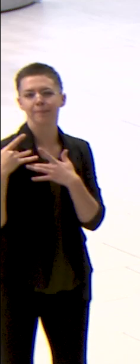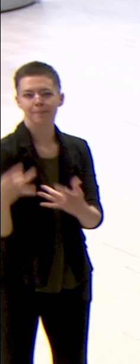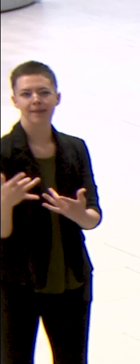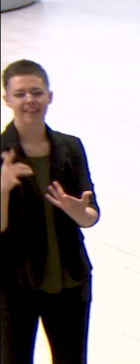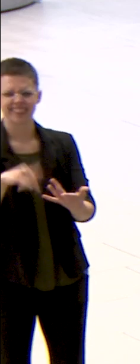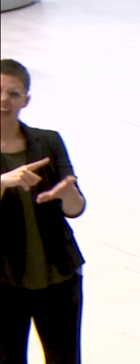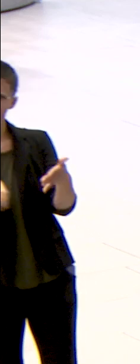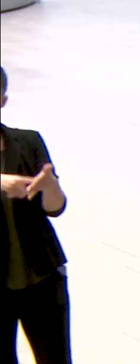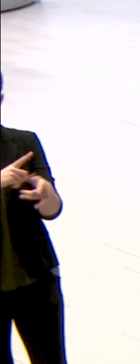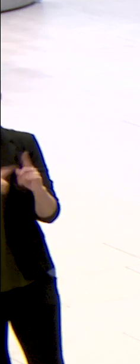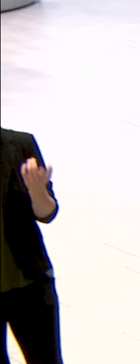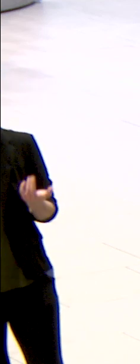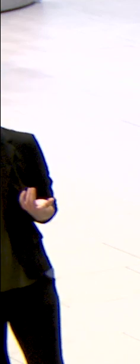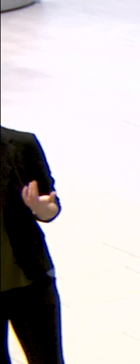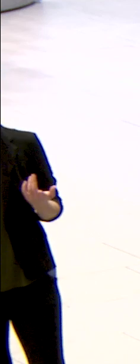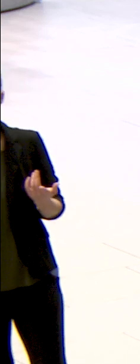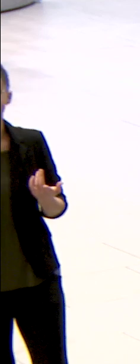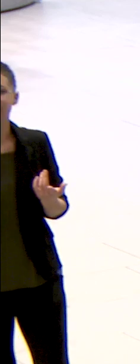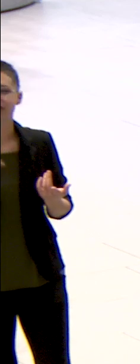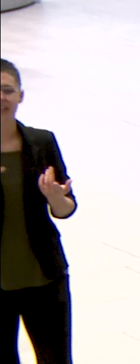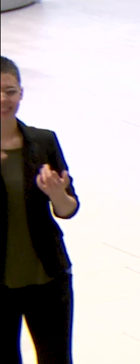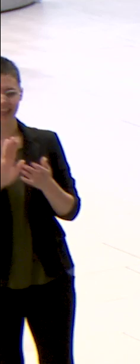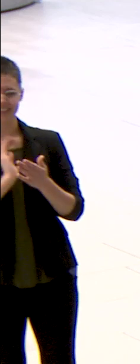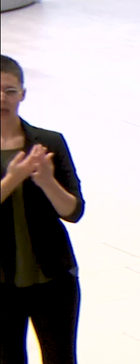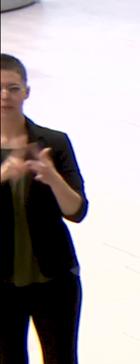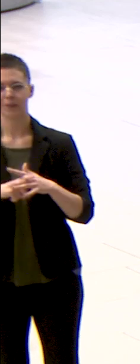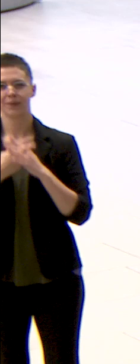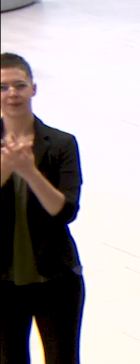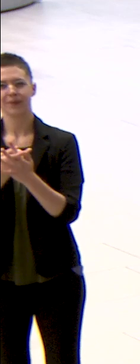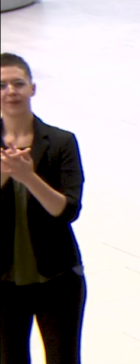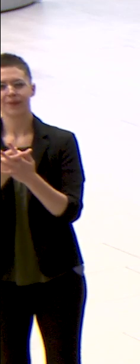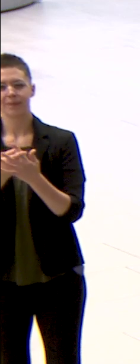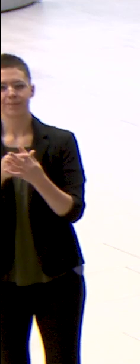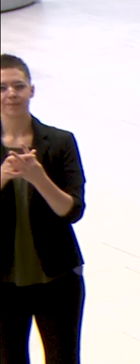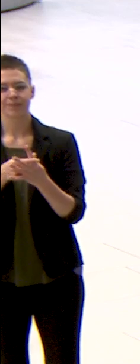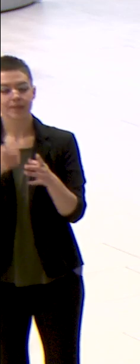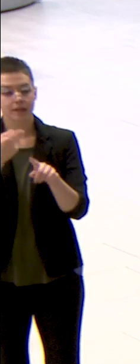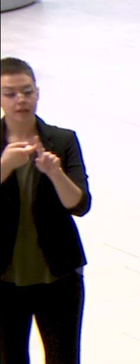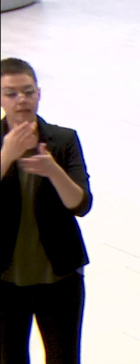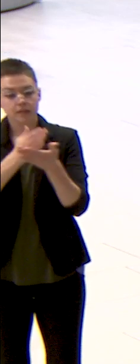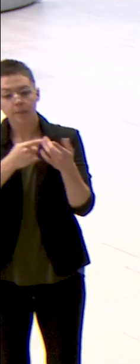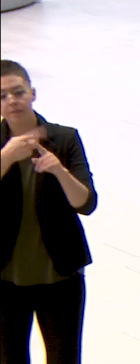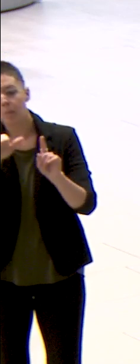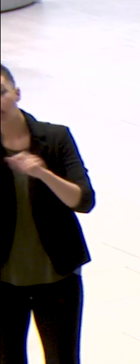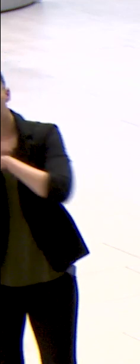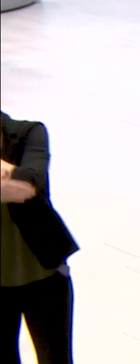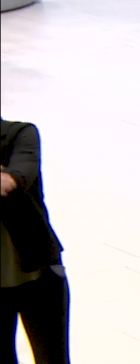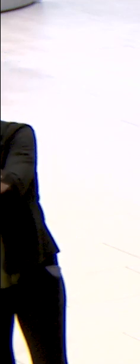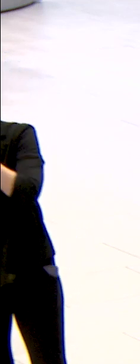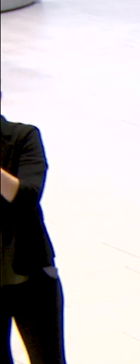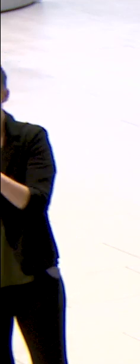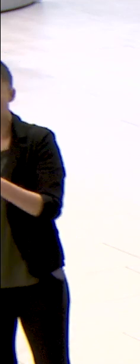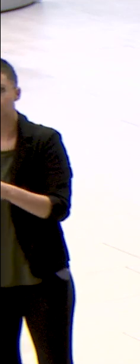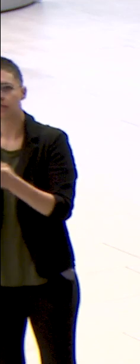the history, that's our origin. You know, Bea is from Tijuana, and so that's, you know, in our DNA, but we